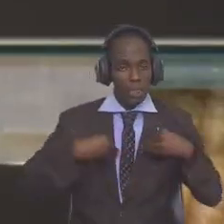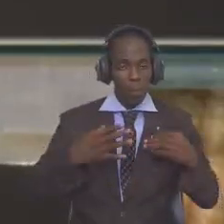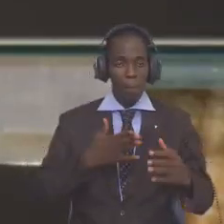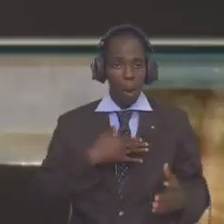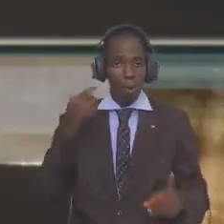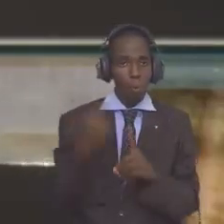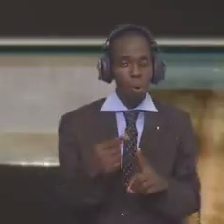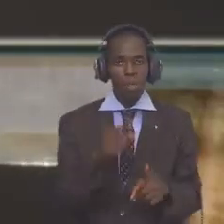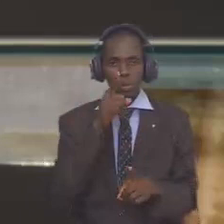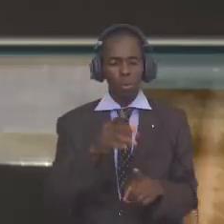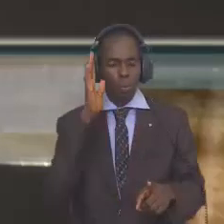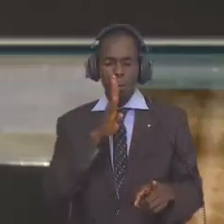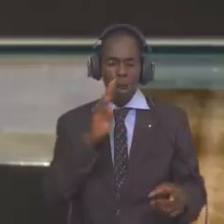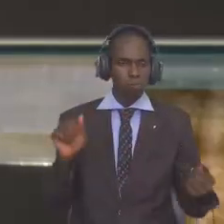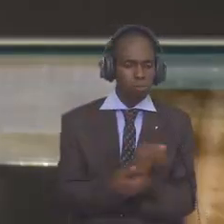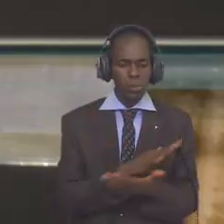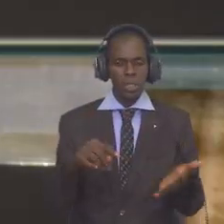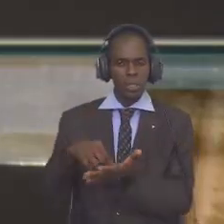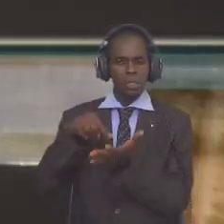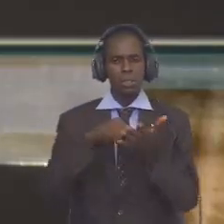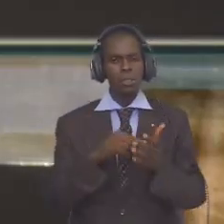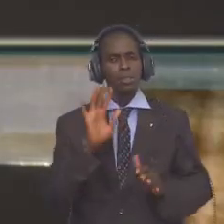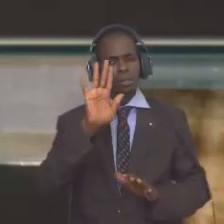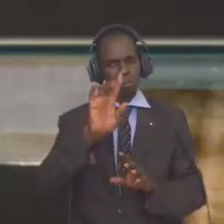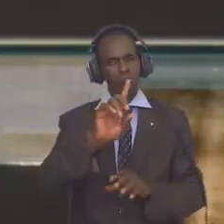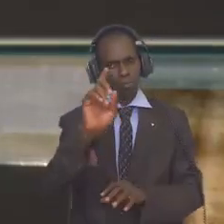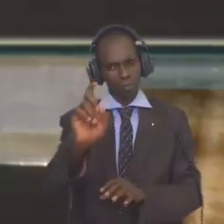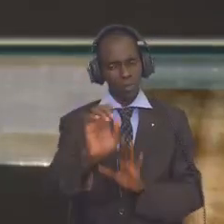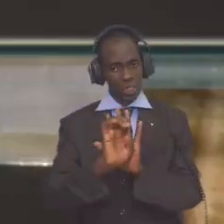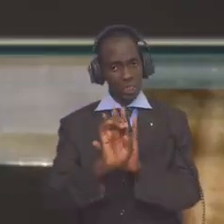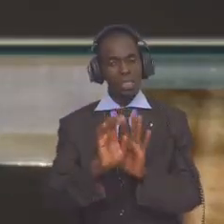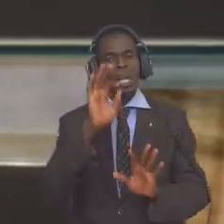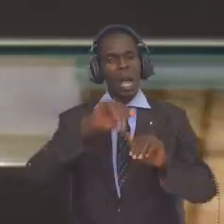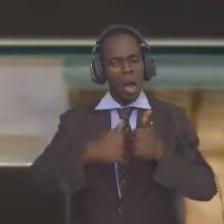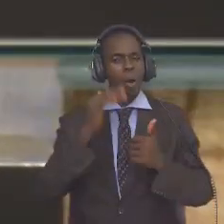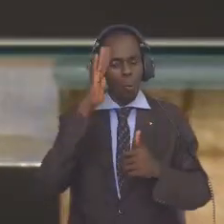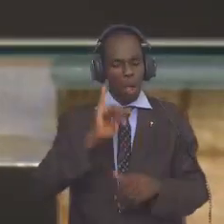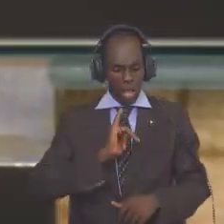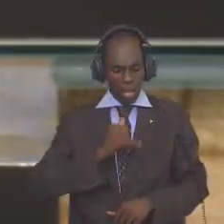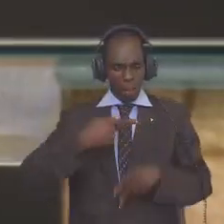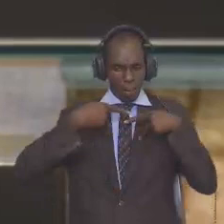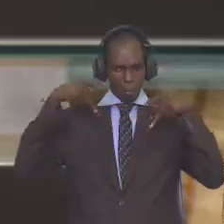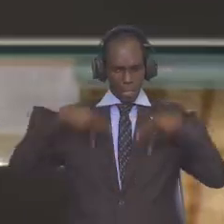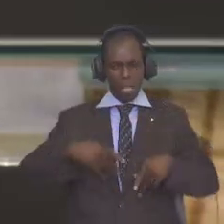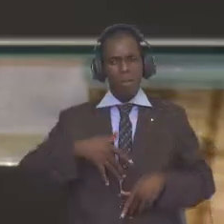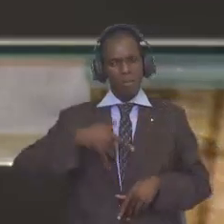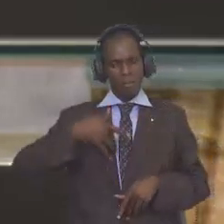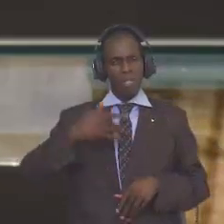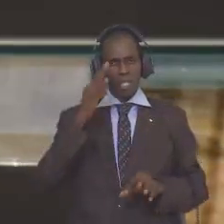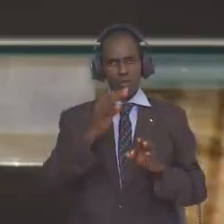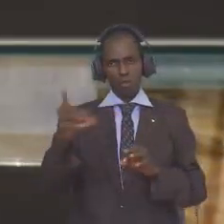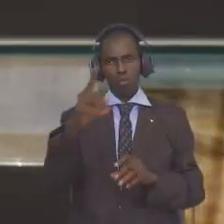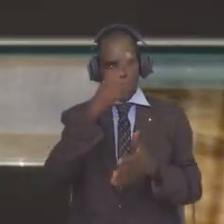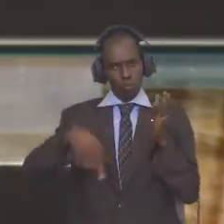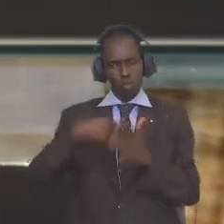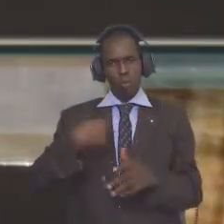to, you know, make a mess of your life. How will I feel if somebody talks to me like that? The way you want other people to correct